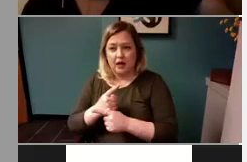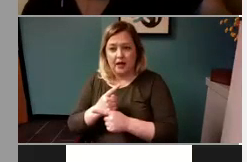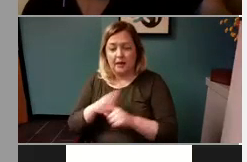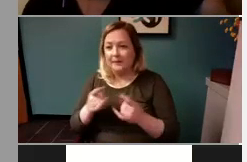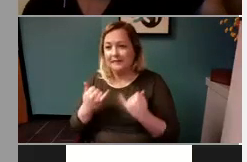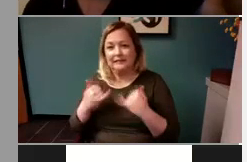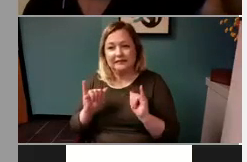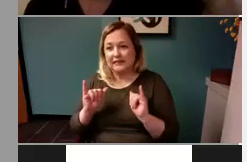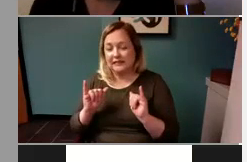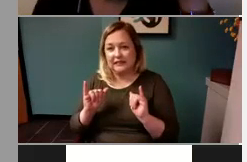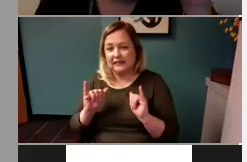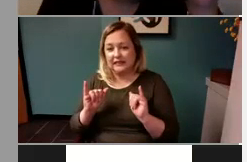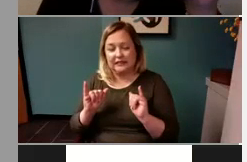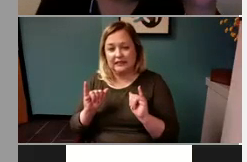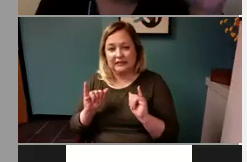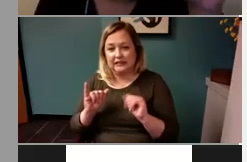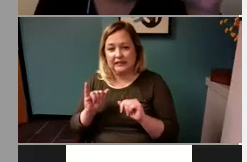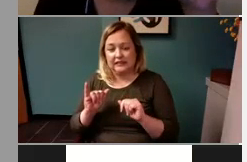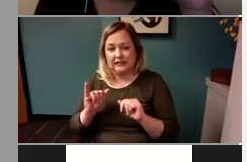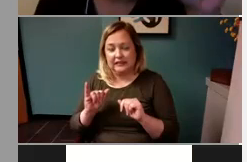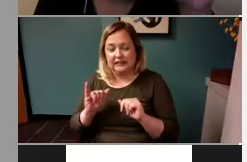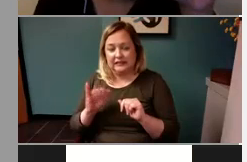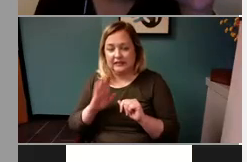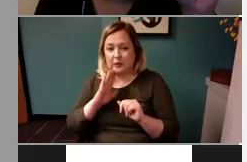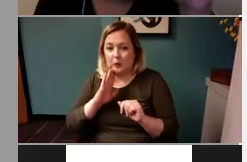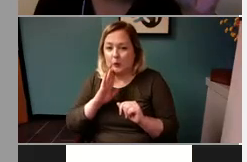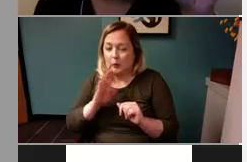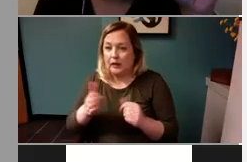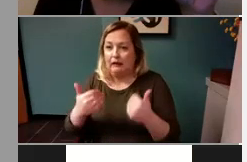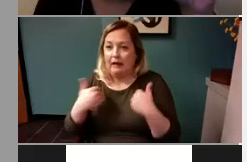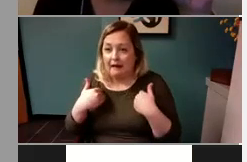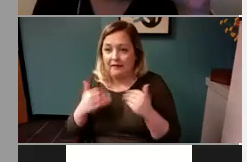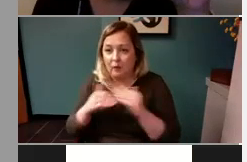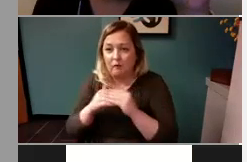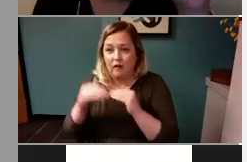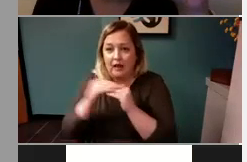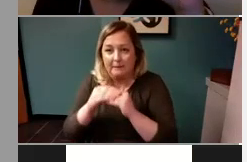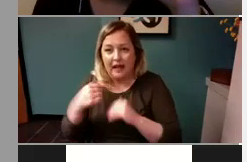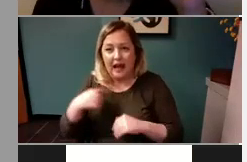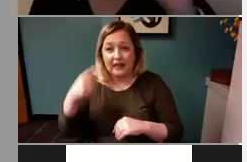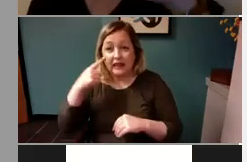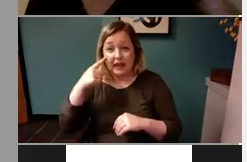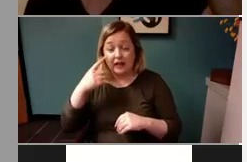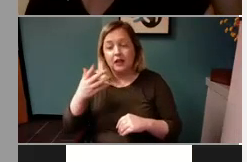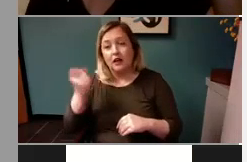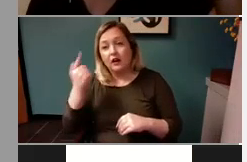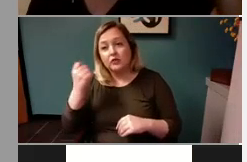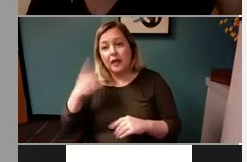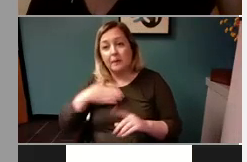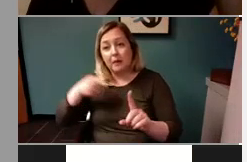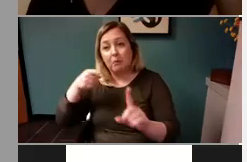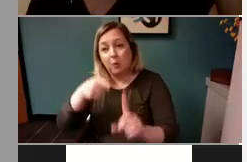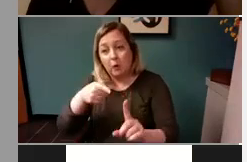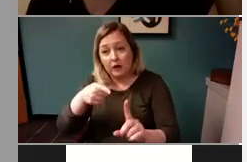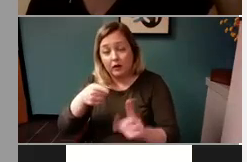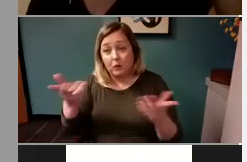any non-overlapping edges. But you see, the point that I'm trying to make here is that there are possible graphs.